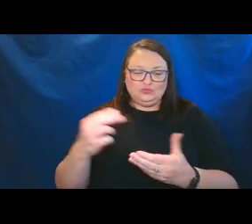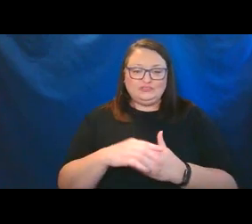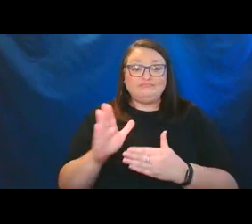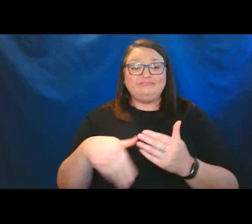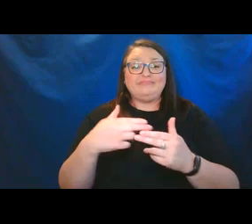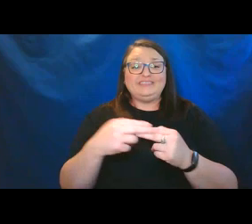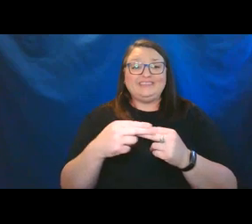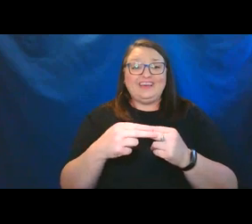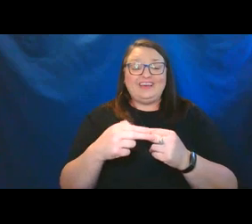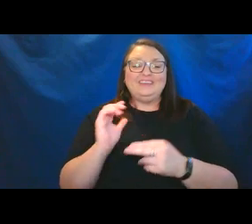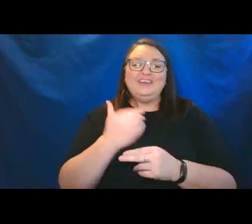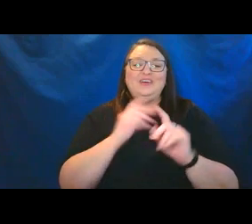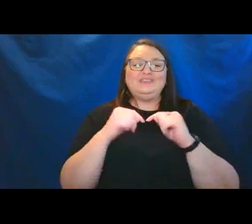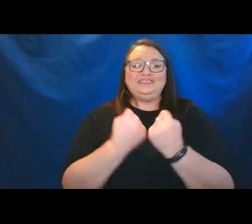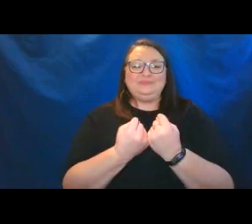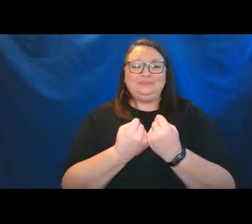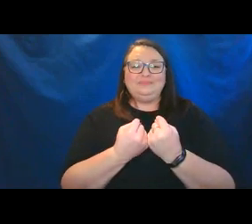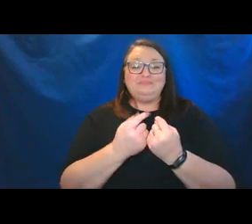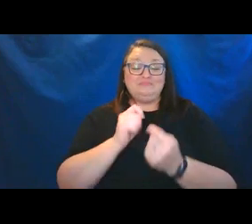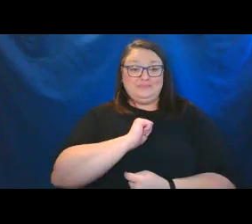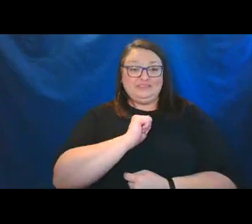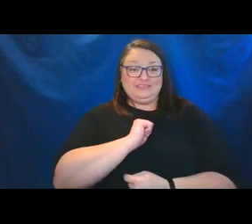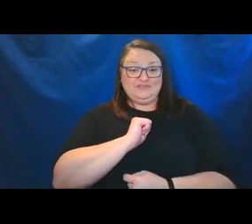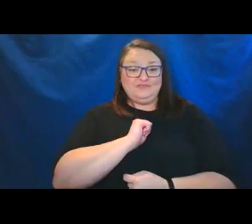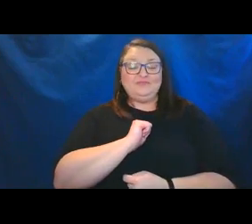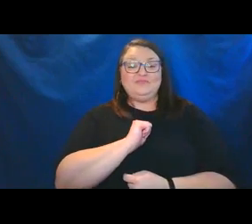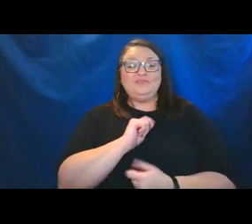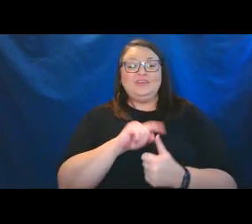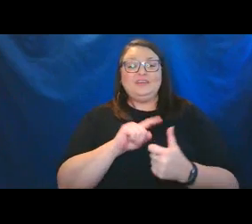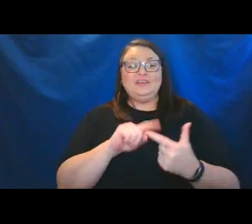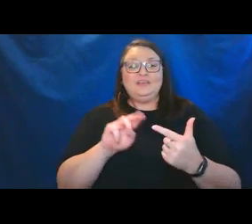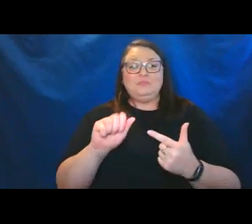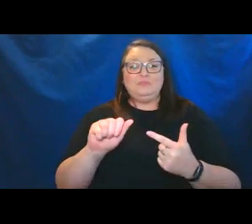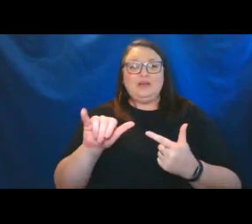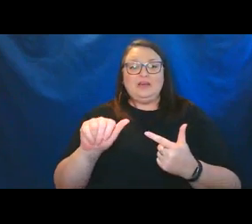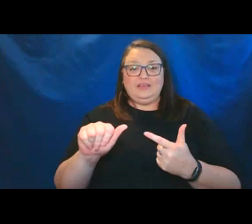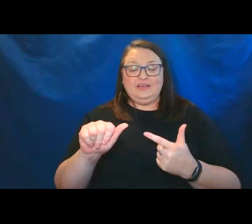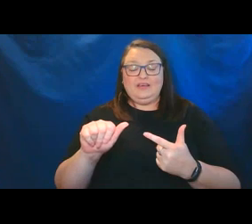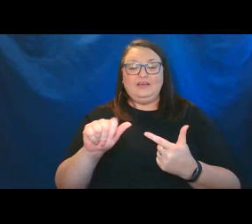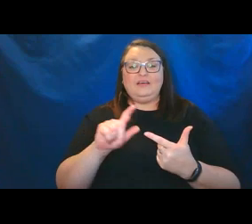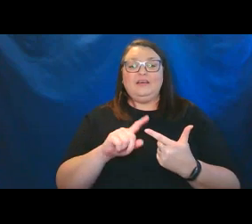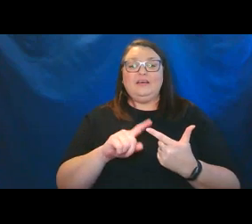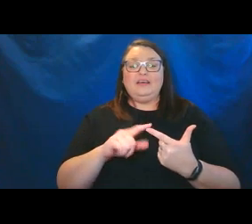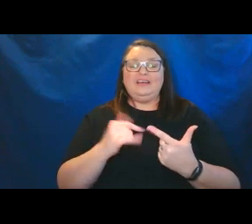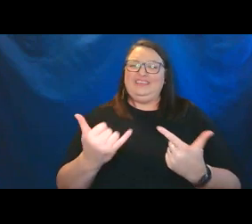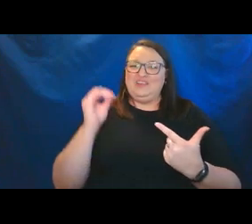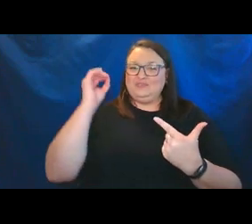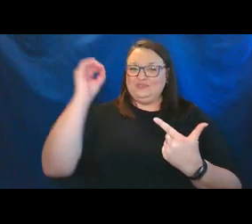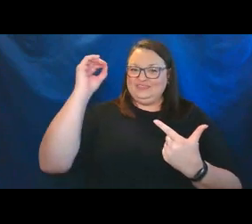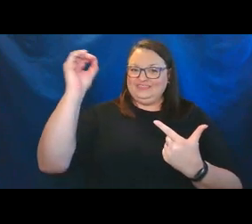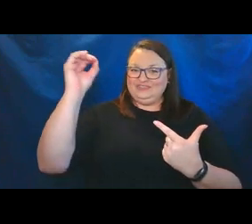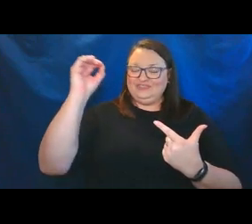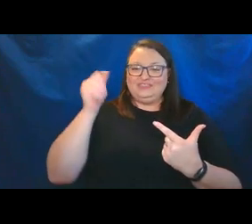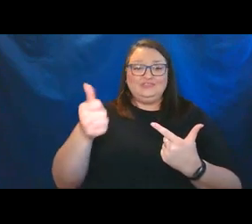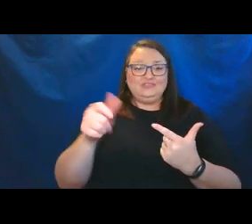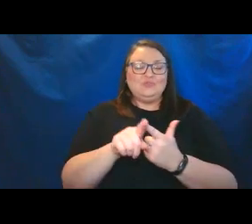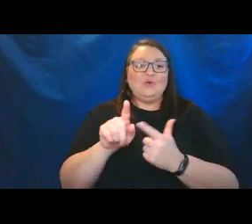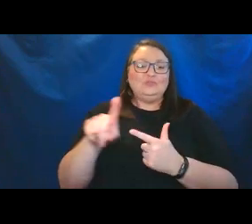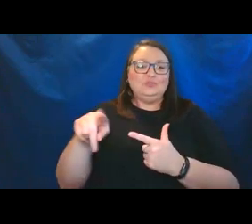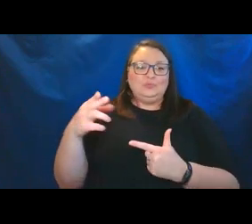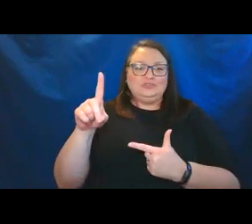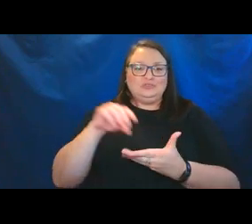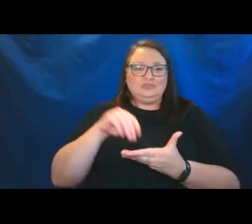So this is our team, myself and Maya, who is teaching right now. She is also a doctoral student